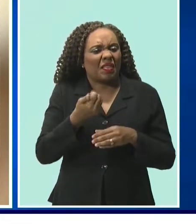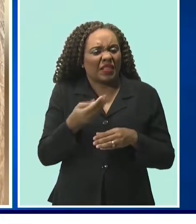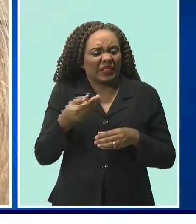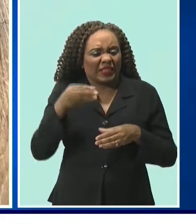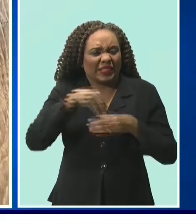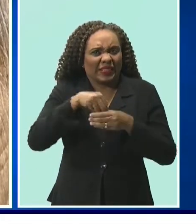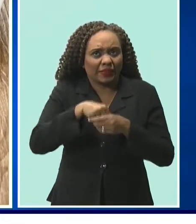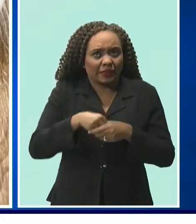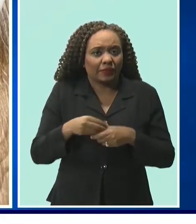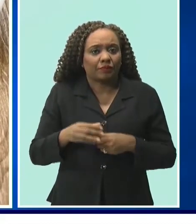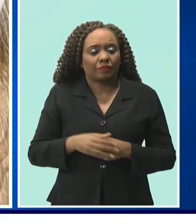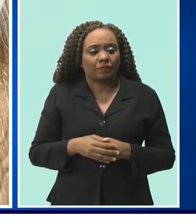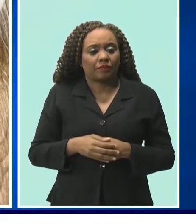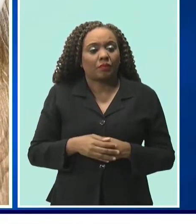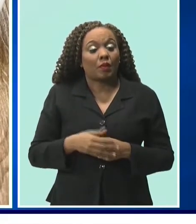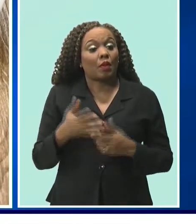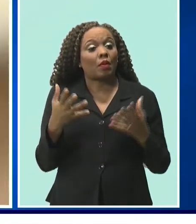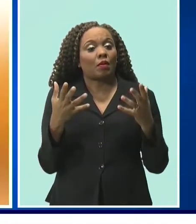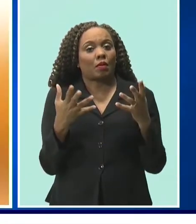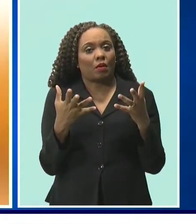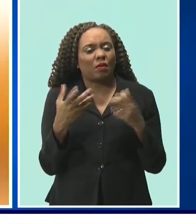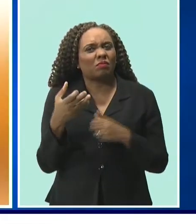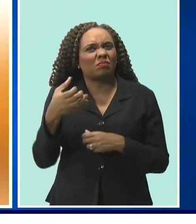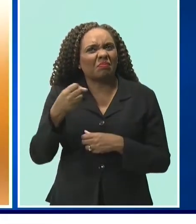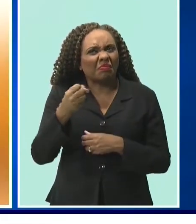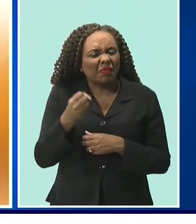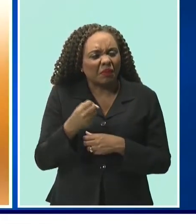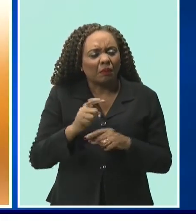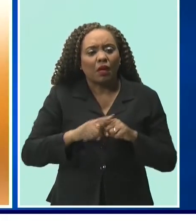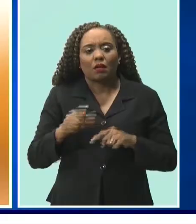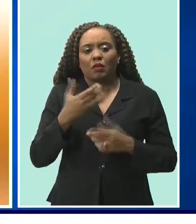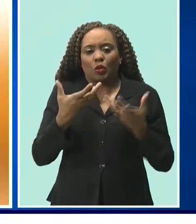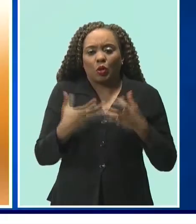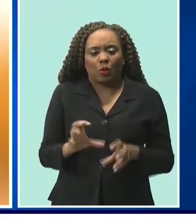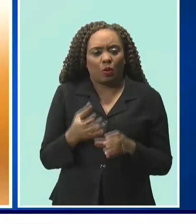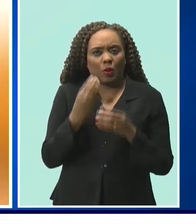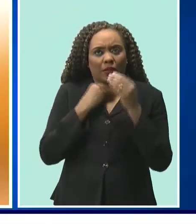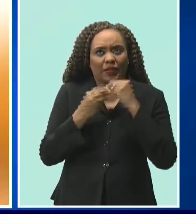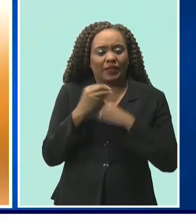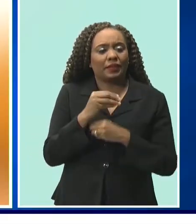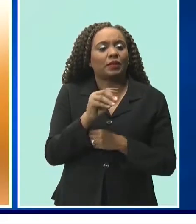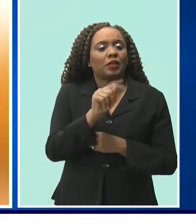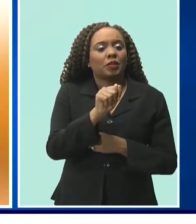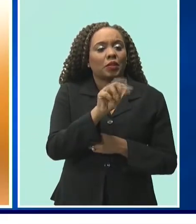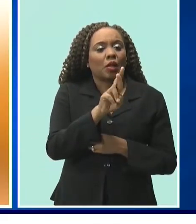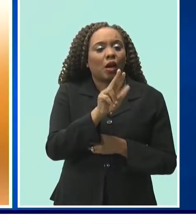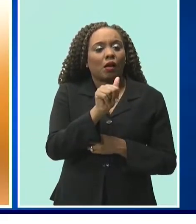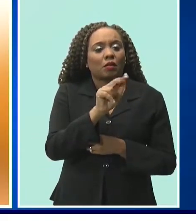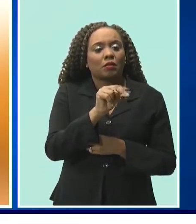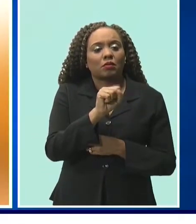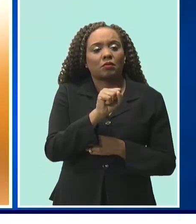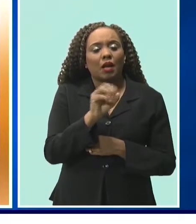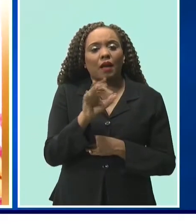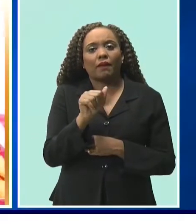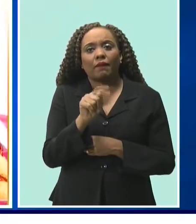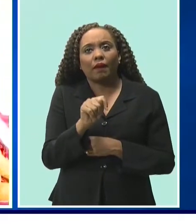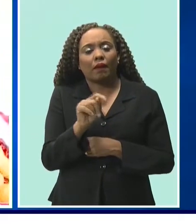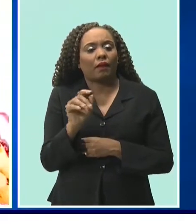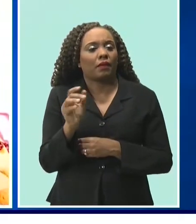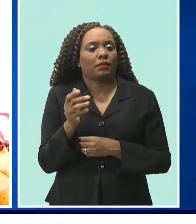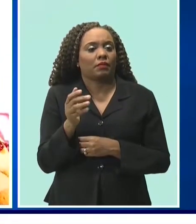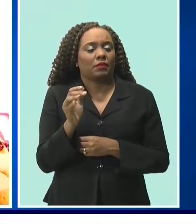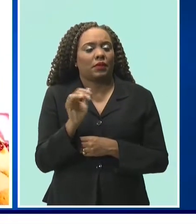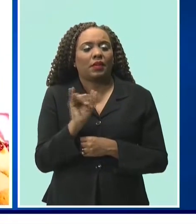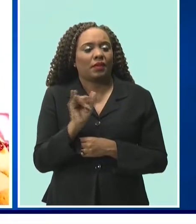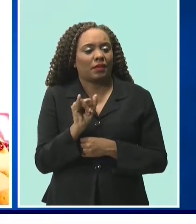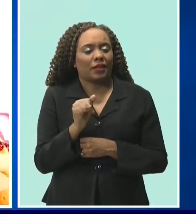reduced-fat versions of milk and dairy products. Avoid industrially produced trans fats. These are often found in processed food,